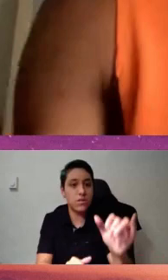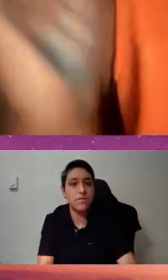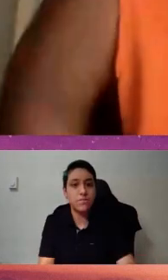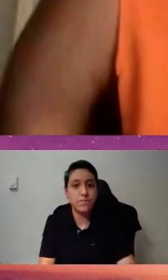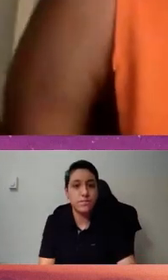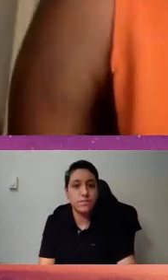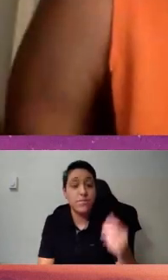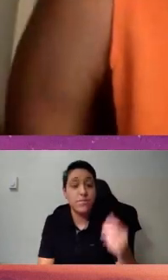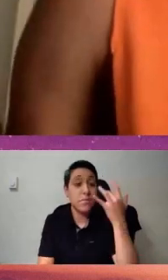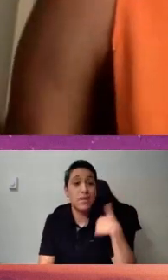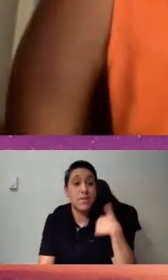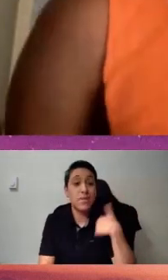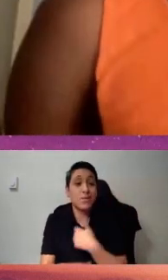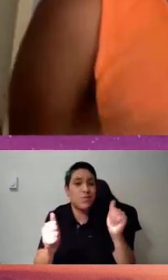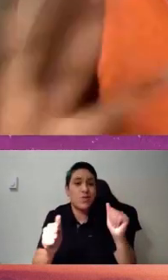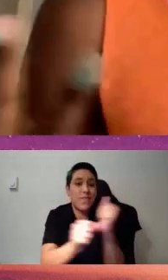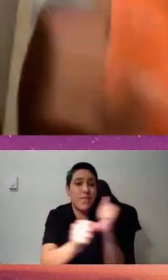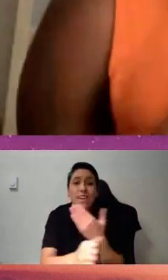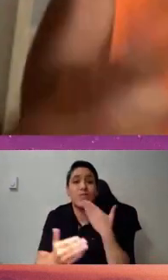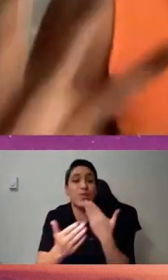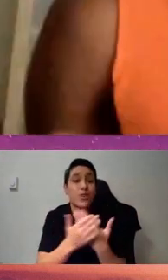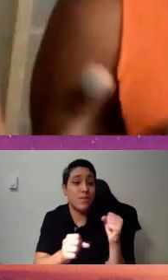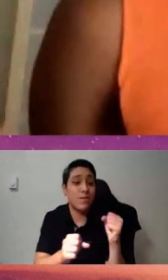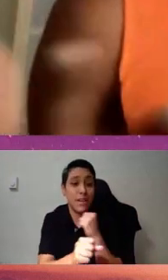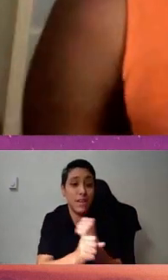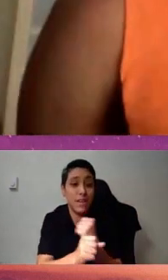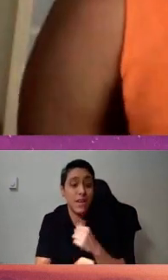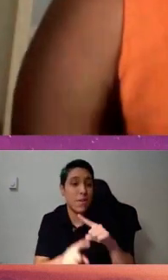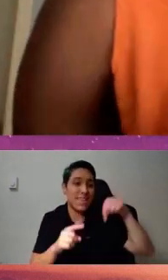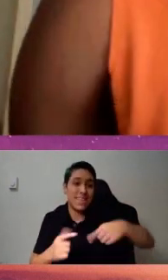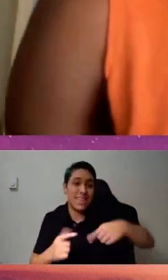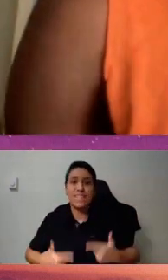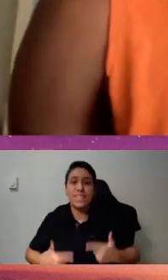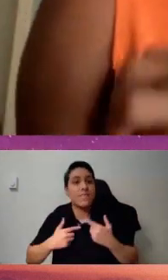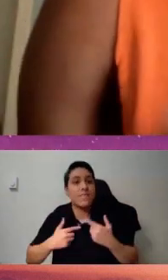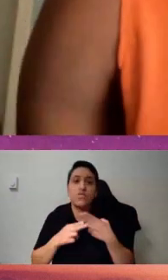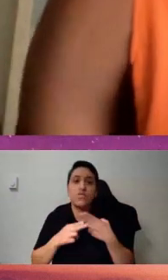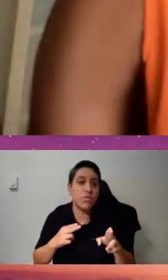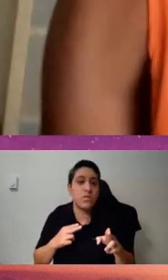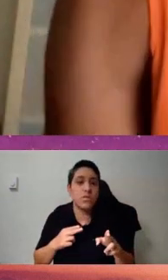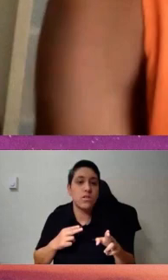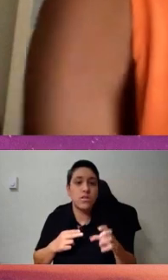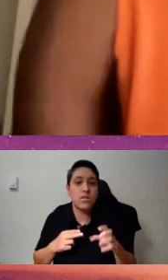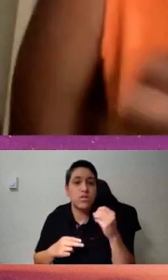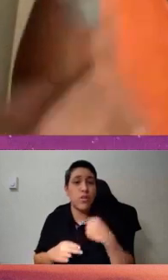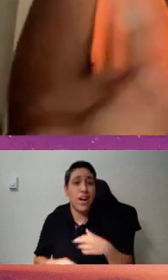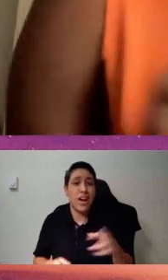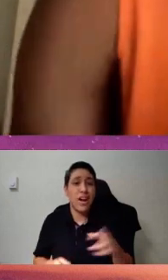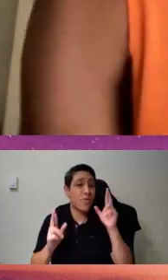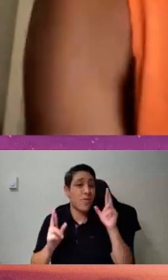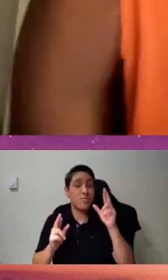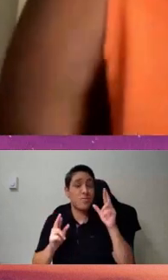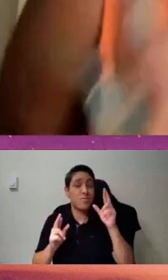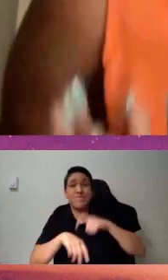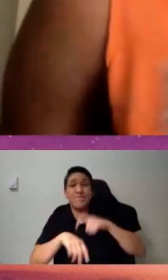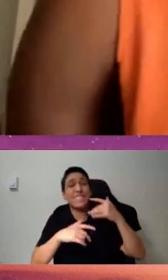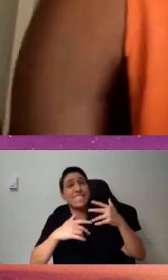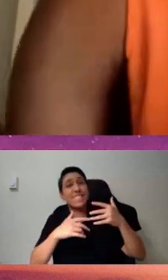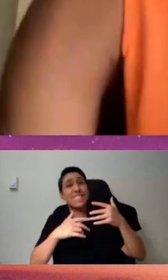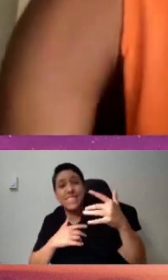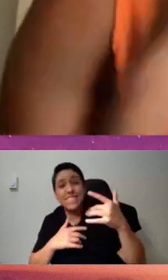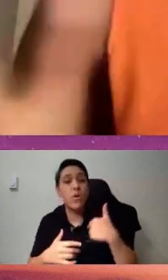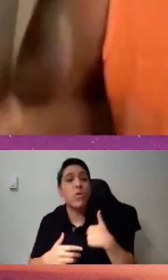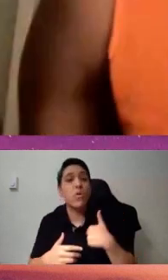trying to fight the good fight, but this lifetime is only so short. So I just hope that eventually that we just get so close